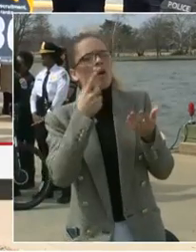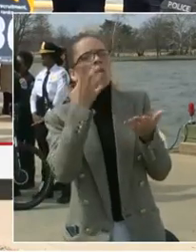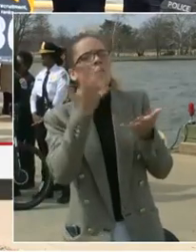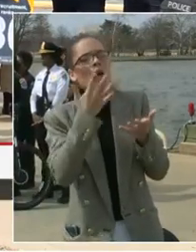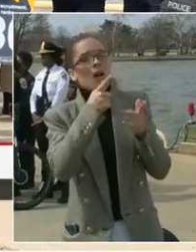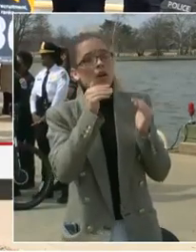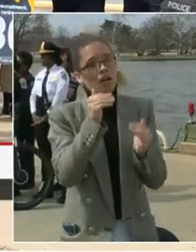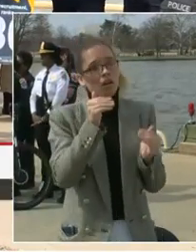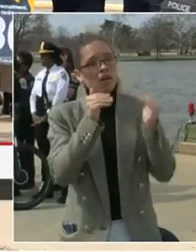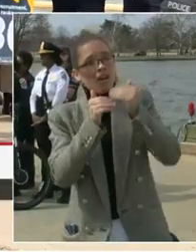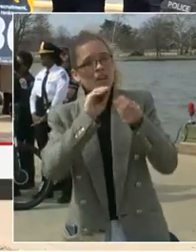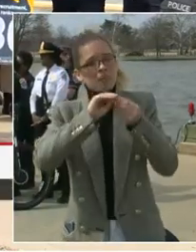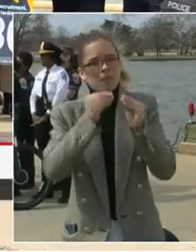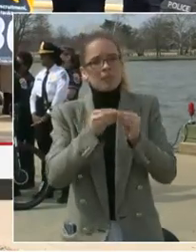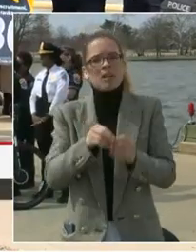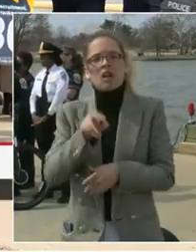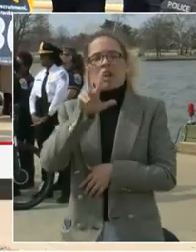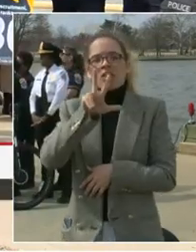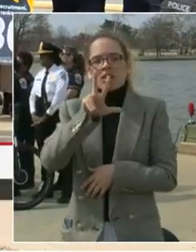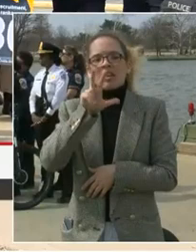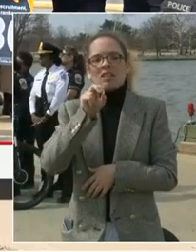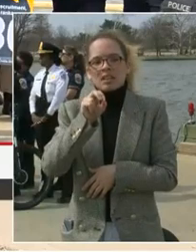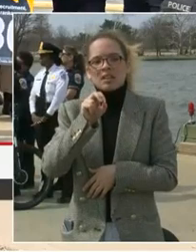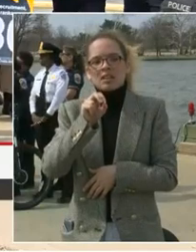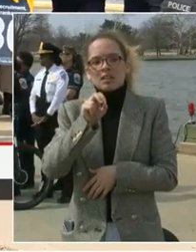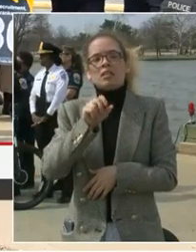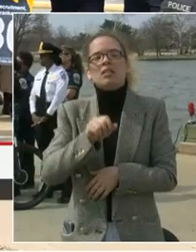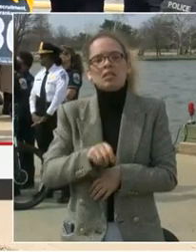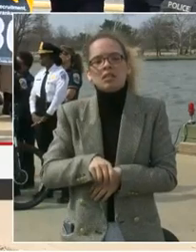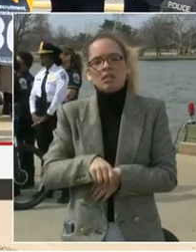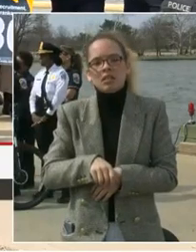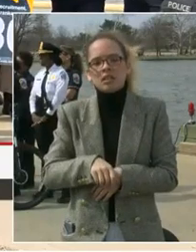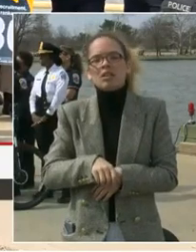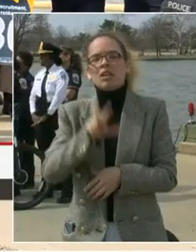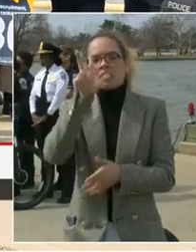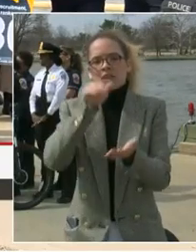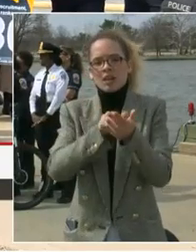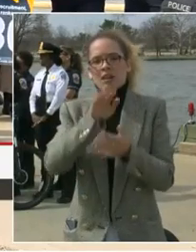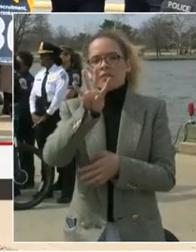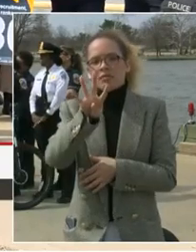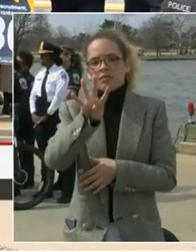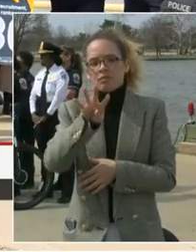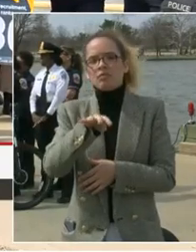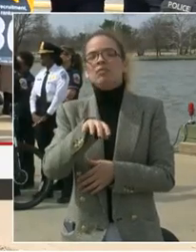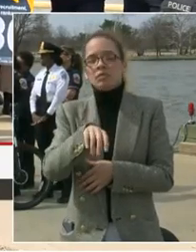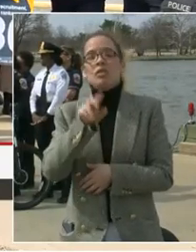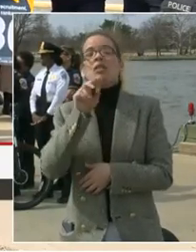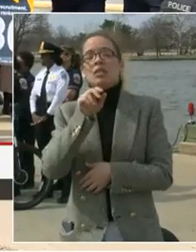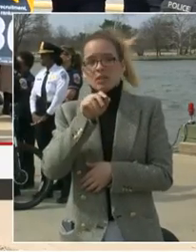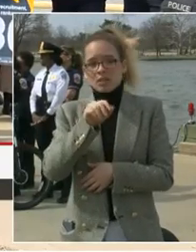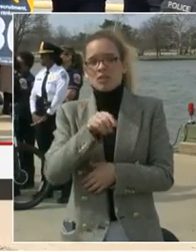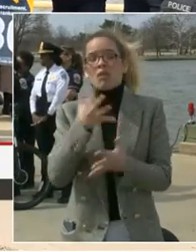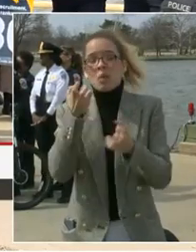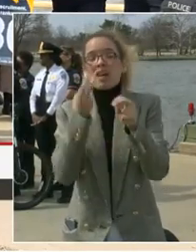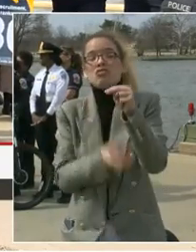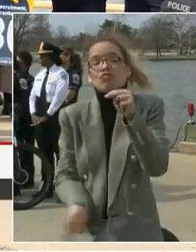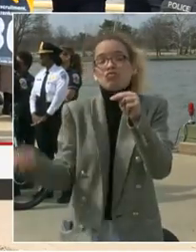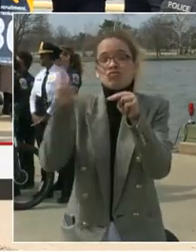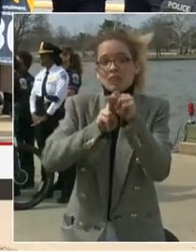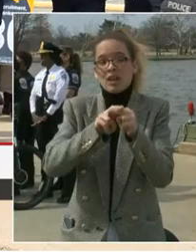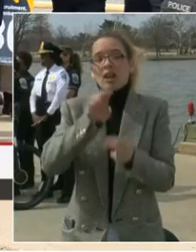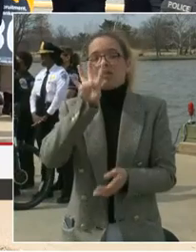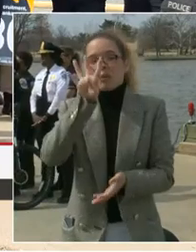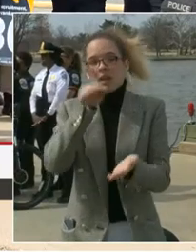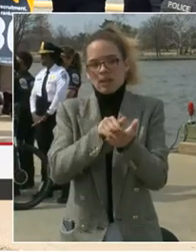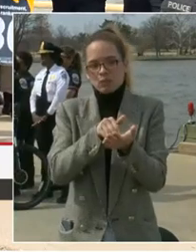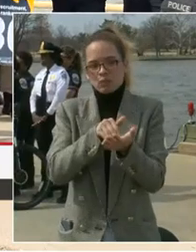your vision is? 3512. We want to get to 4,000. We won't be able to do it in a single year. We likely